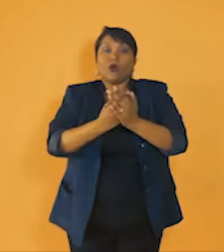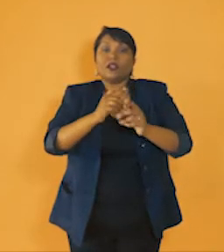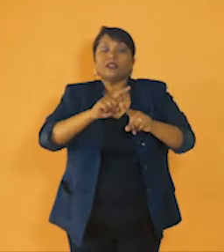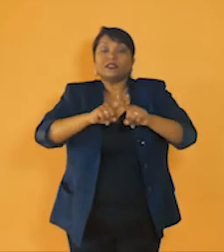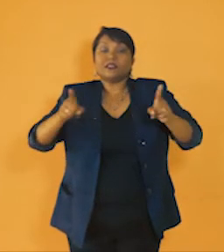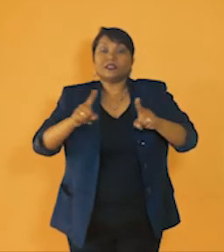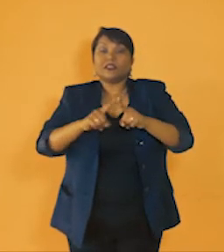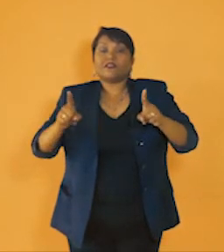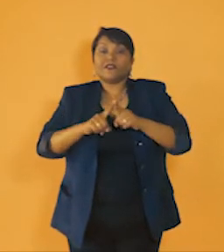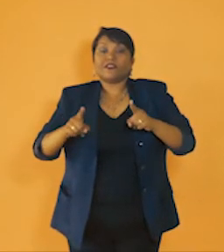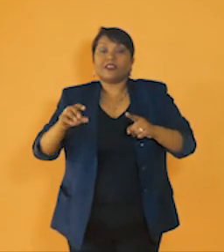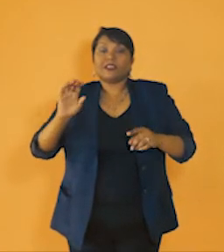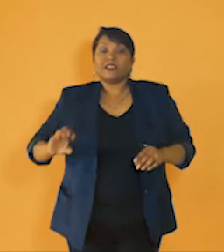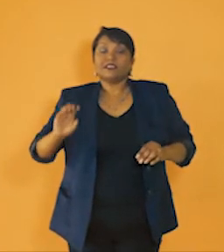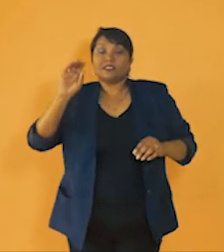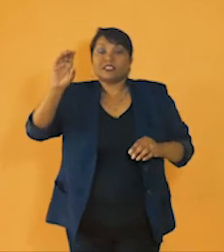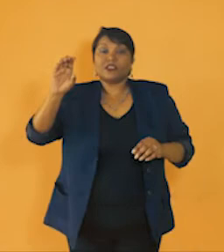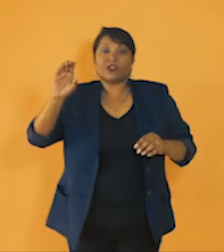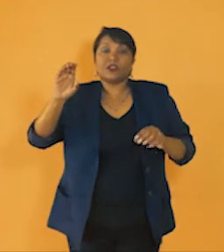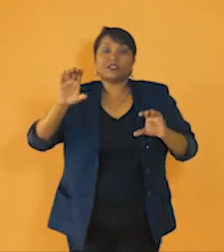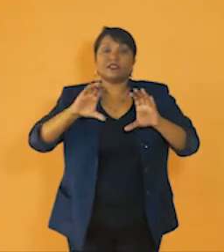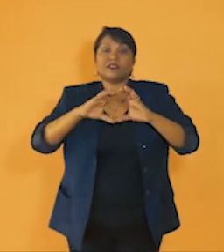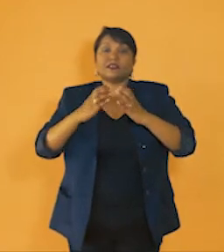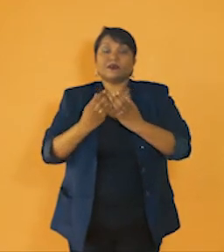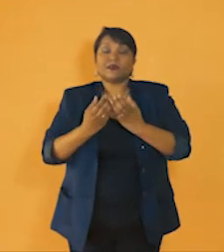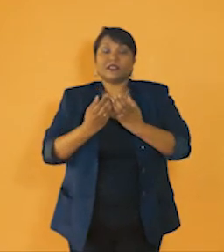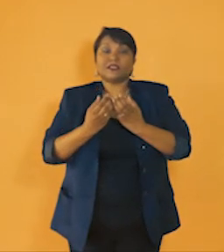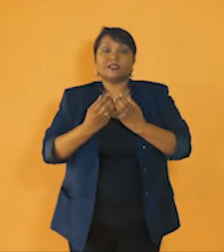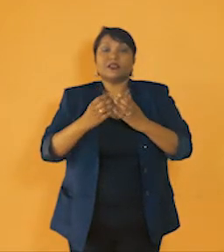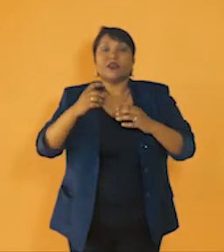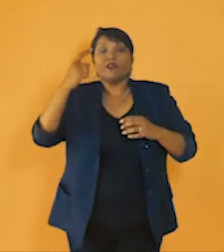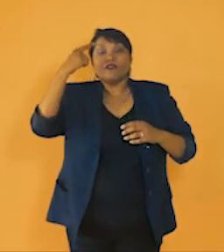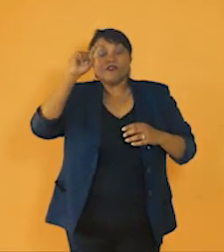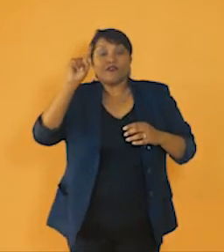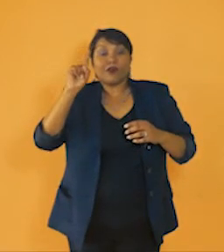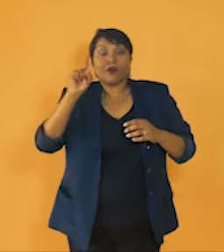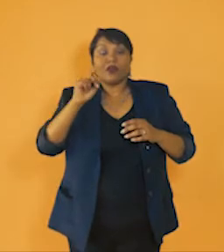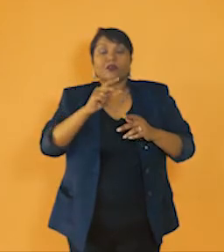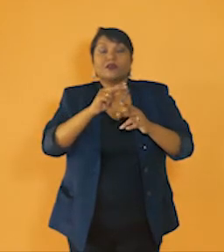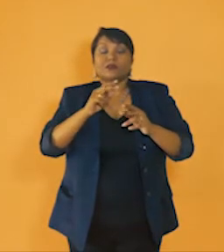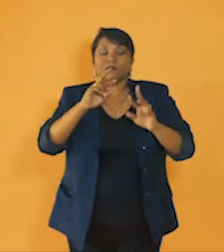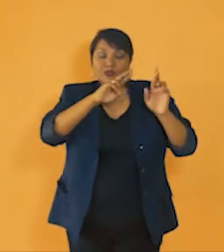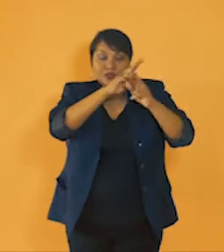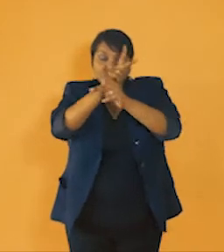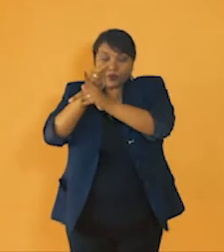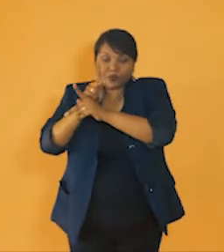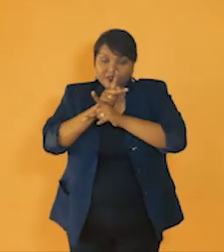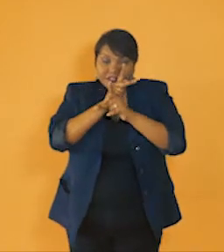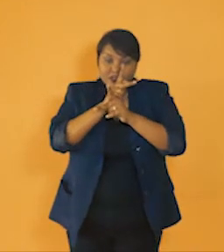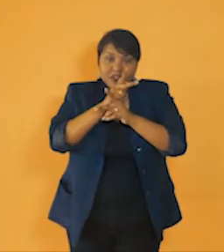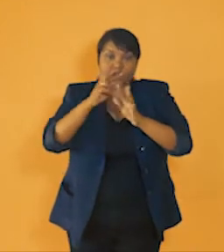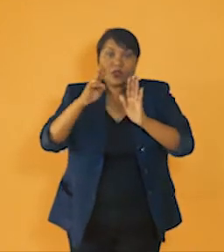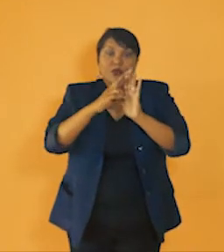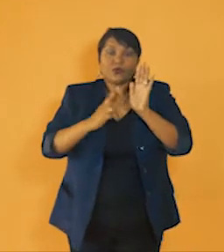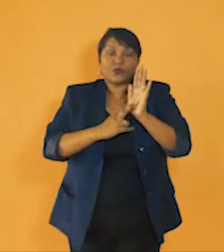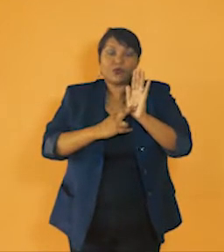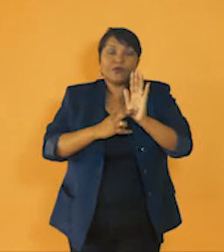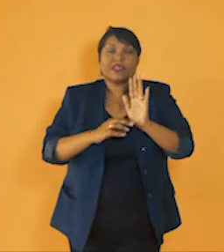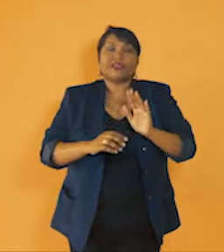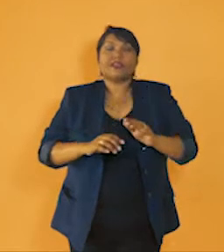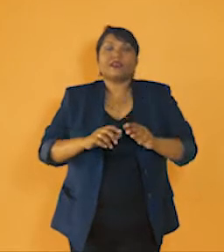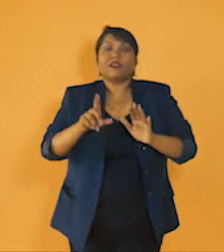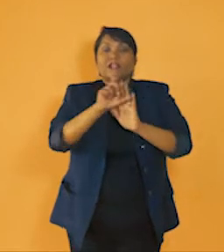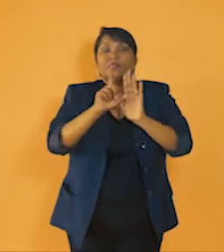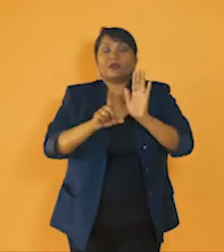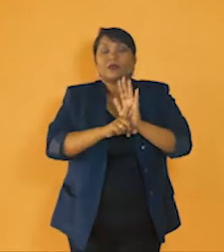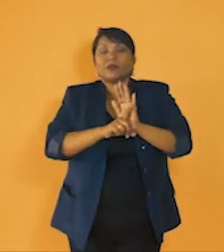regulators and is recognized as the global standard setter for the securities sector. IOSCO develops,